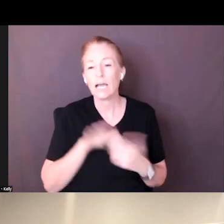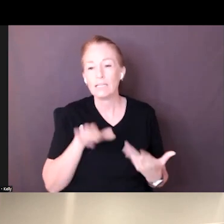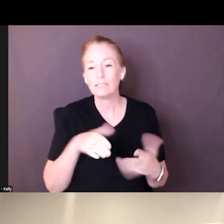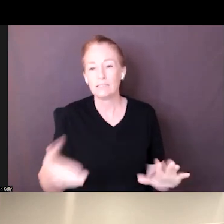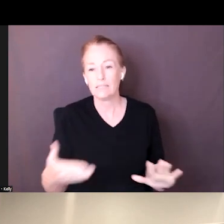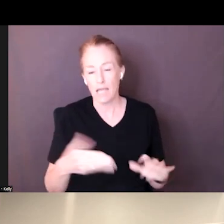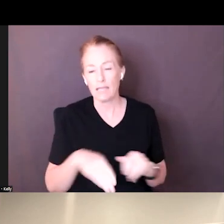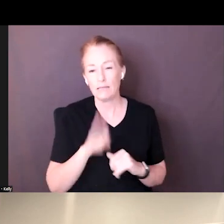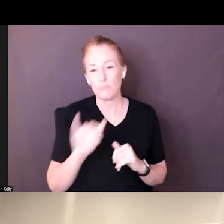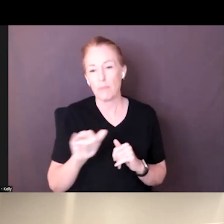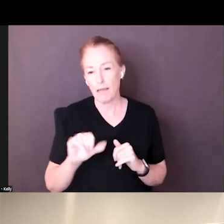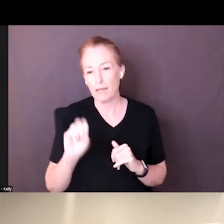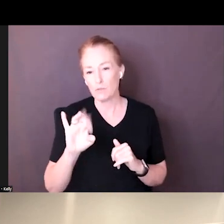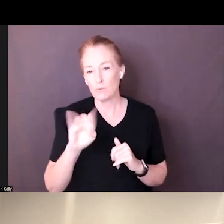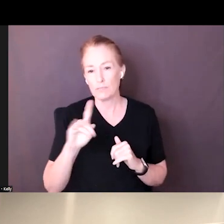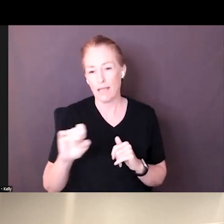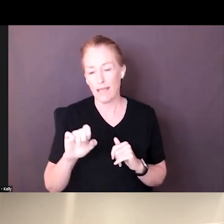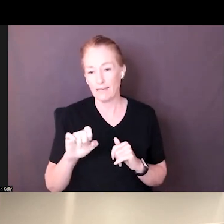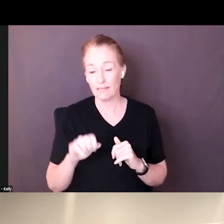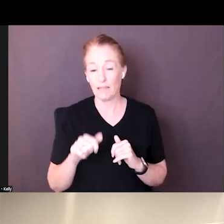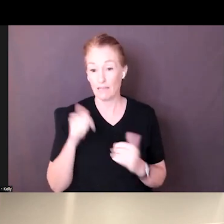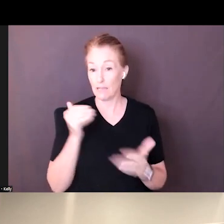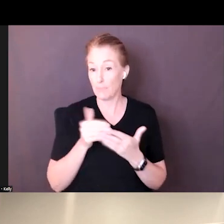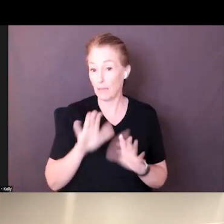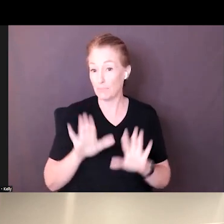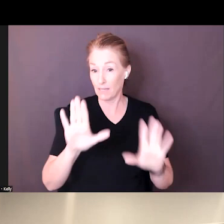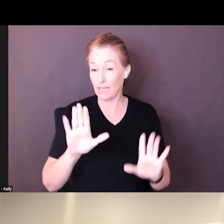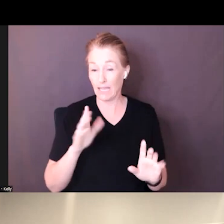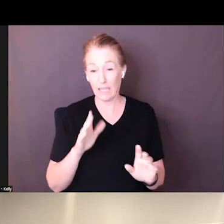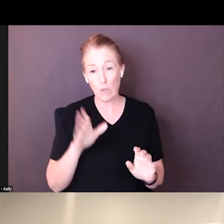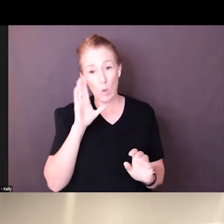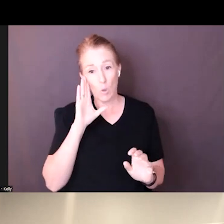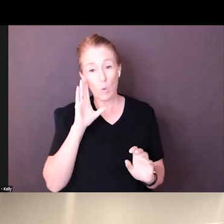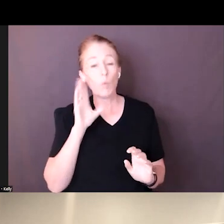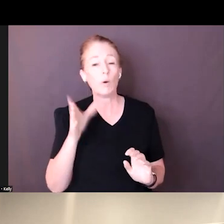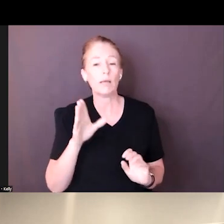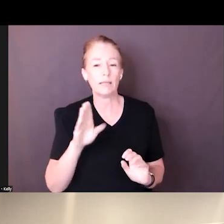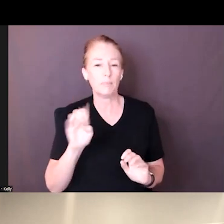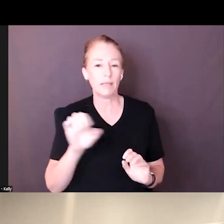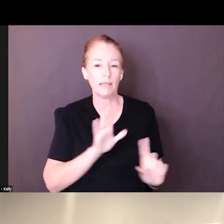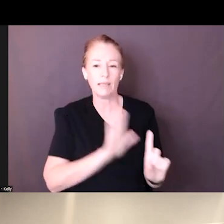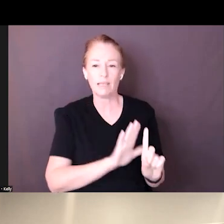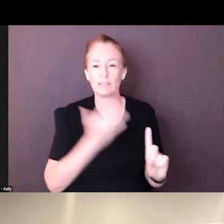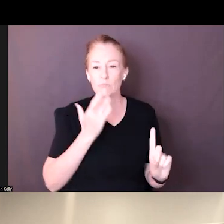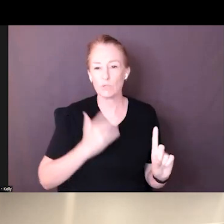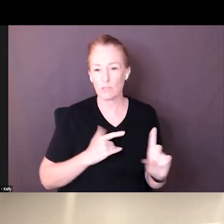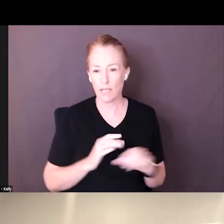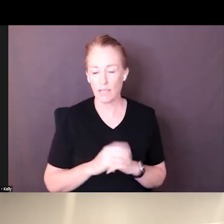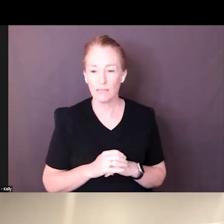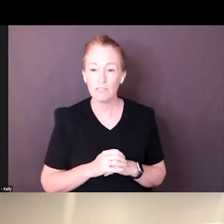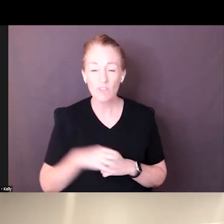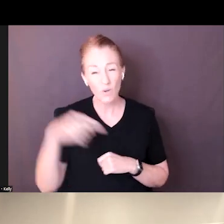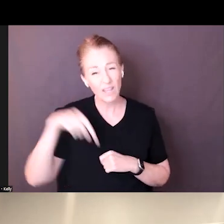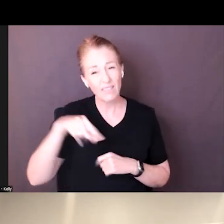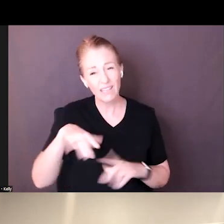his birthday. I think it's important also to mention, since we're in this crisis jam environment, that it's